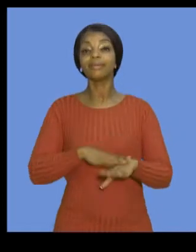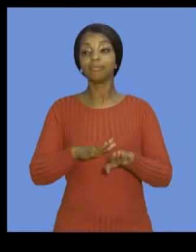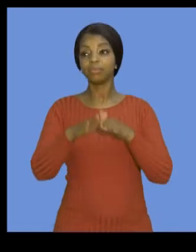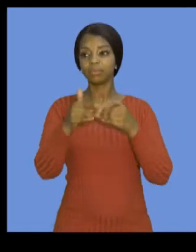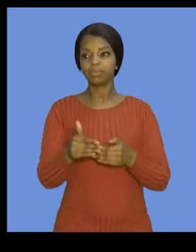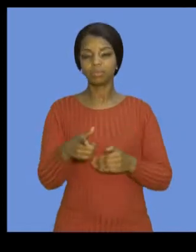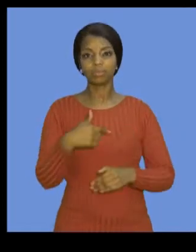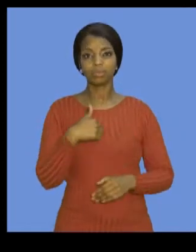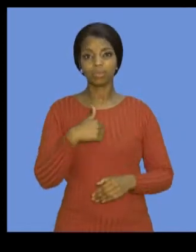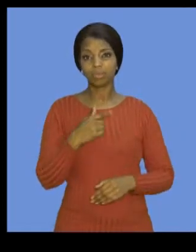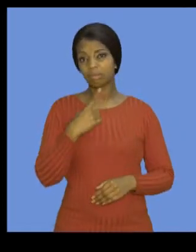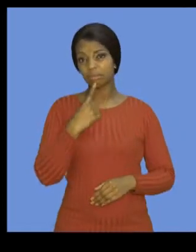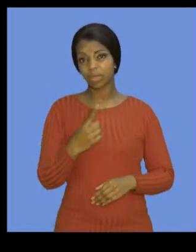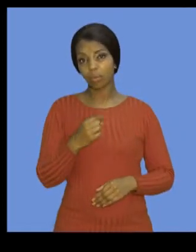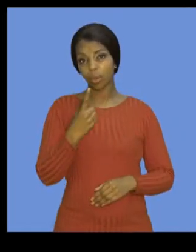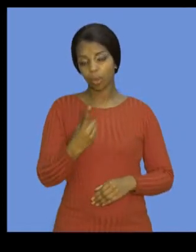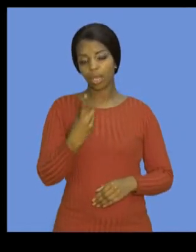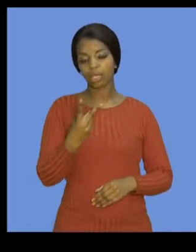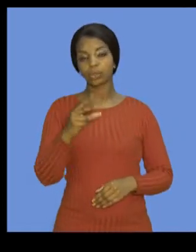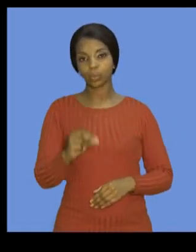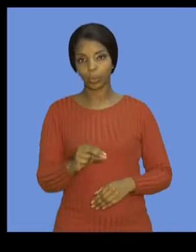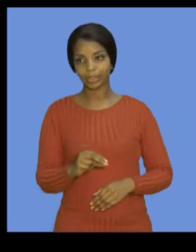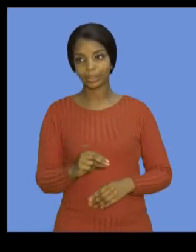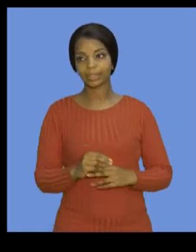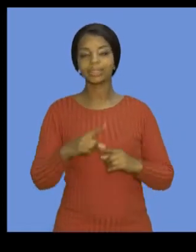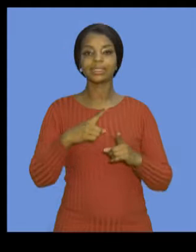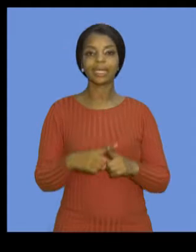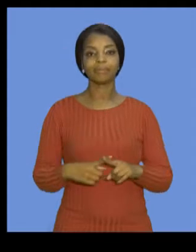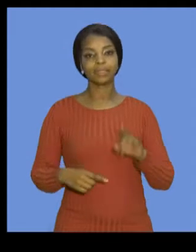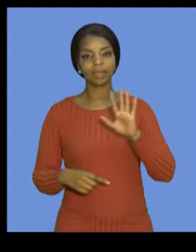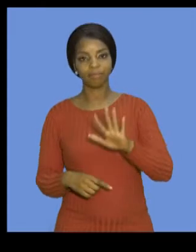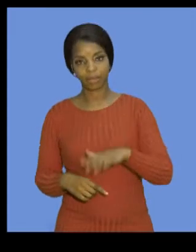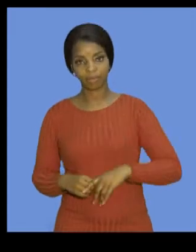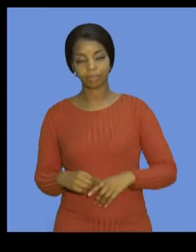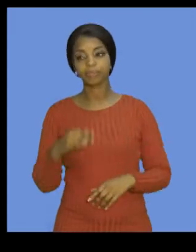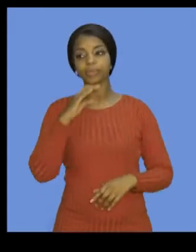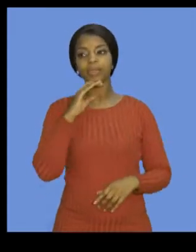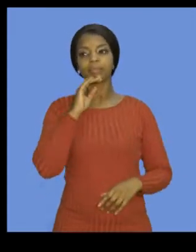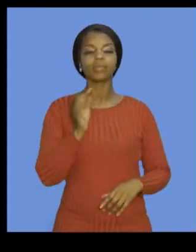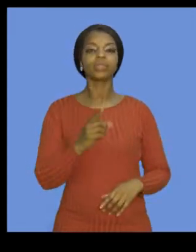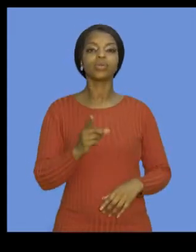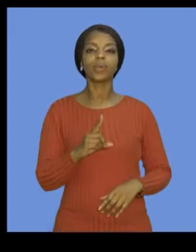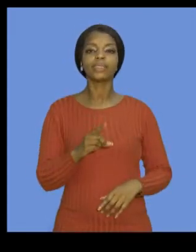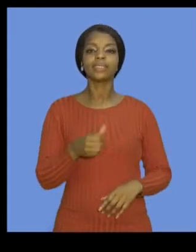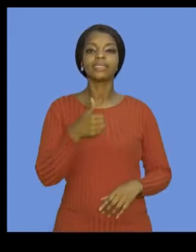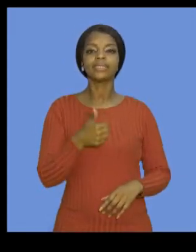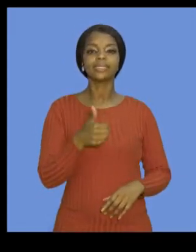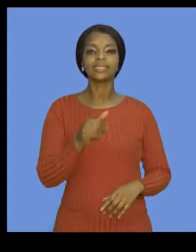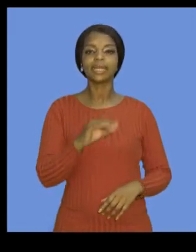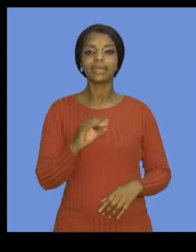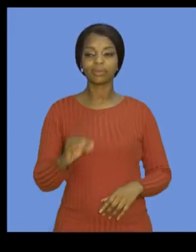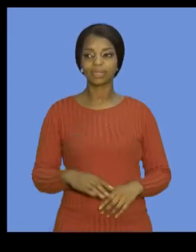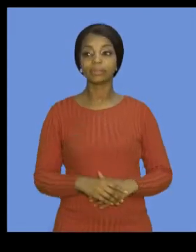savings account, you're going to have 120 multiplied by 5, right? Which will actually be